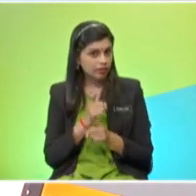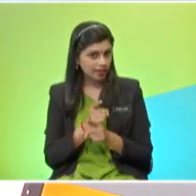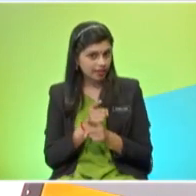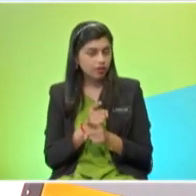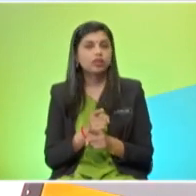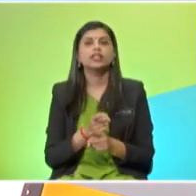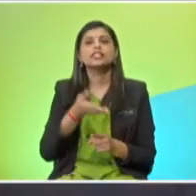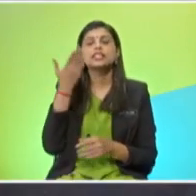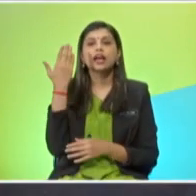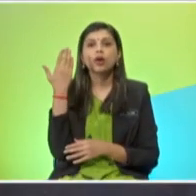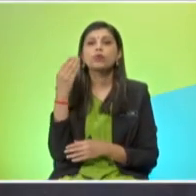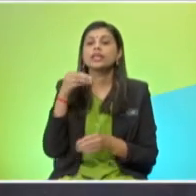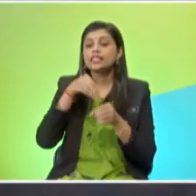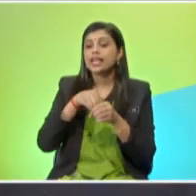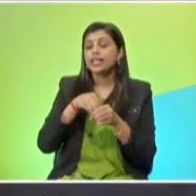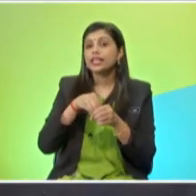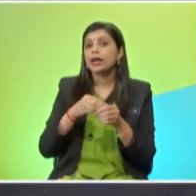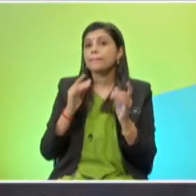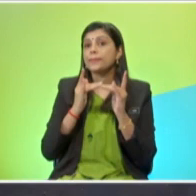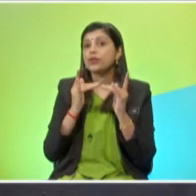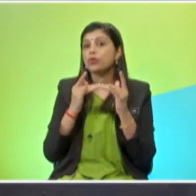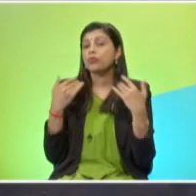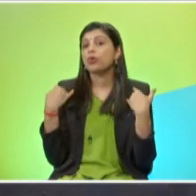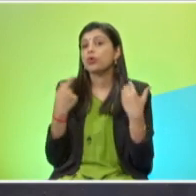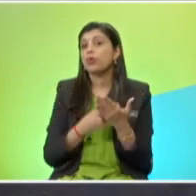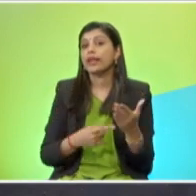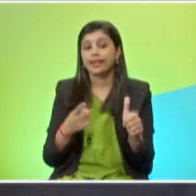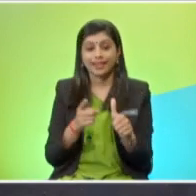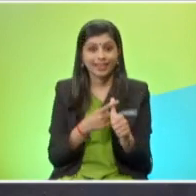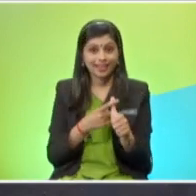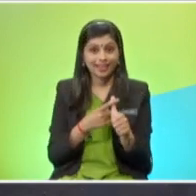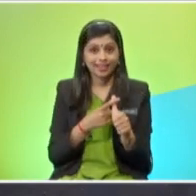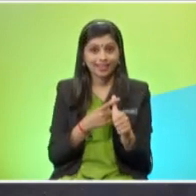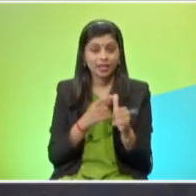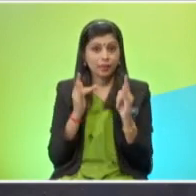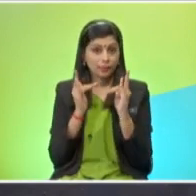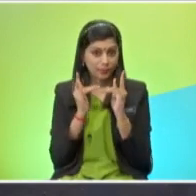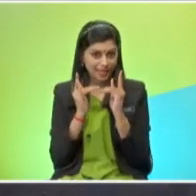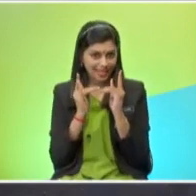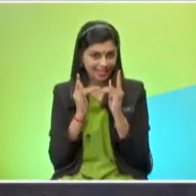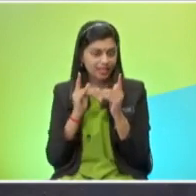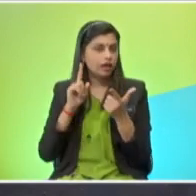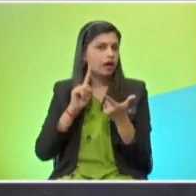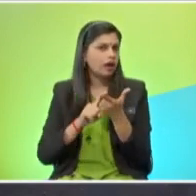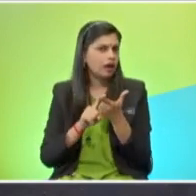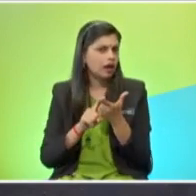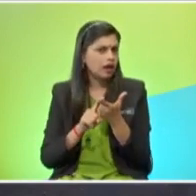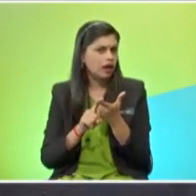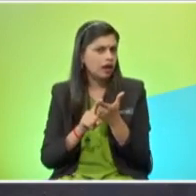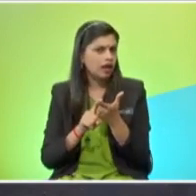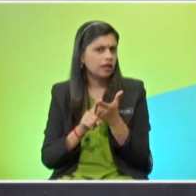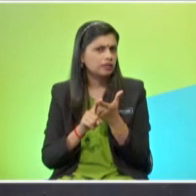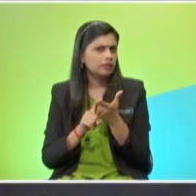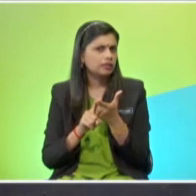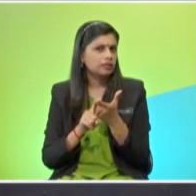as in the song? I will try and recall. I know in the bedroom there's a bed. Yes. And then?